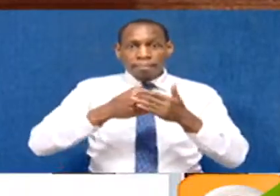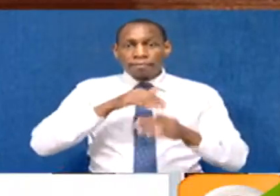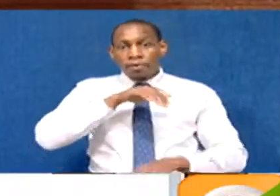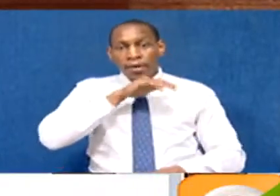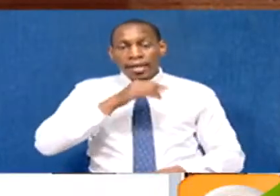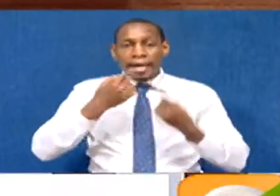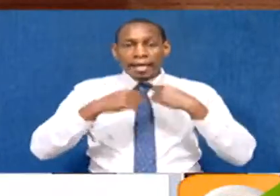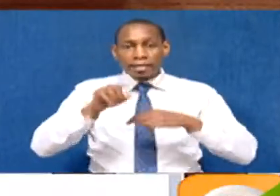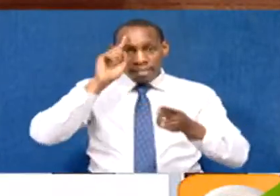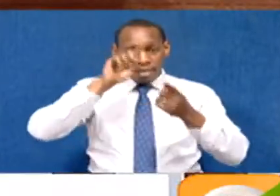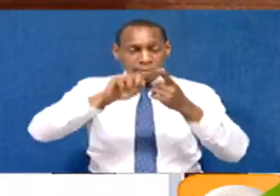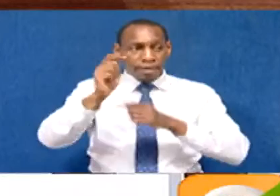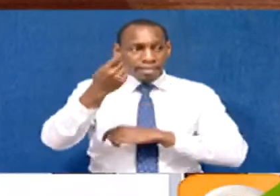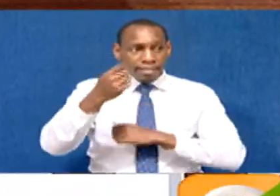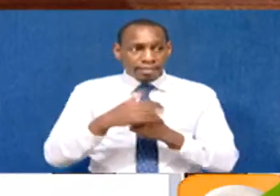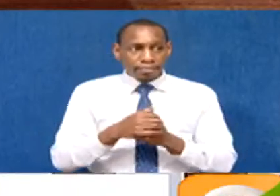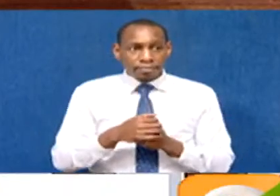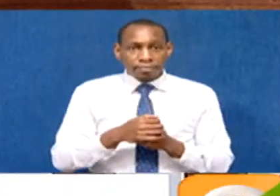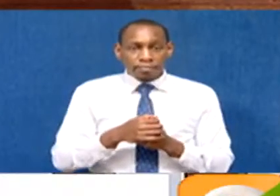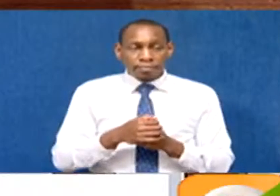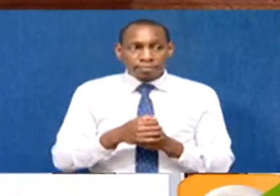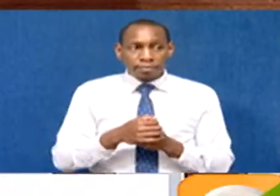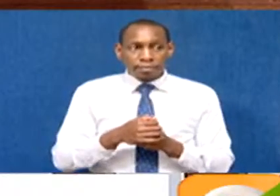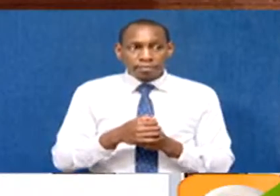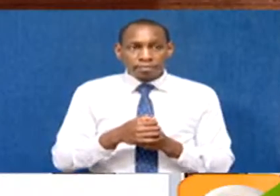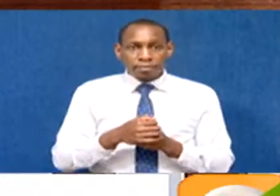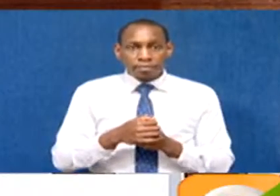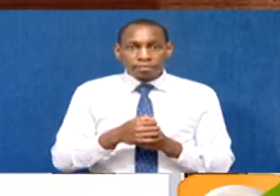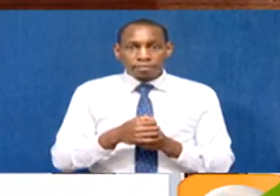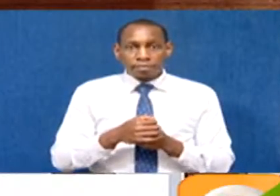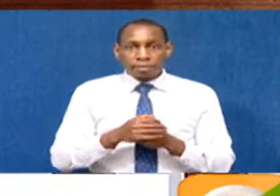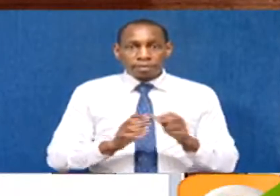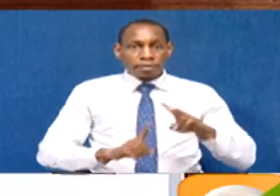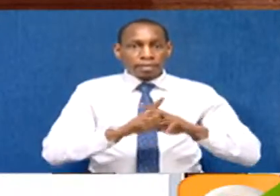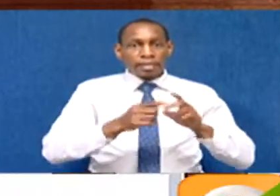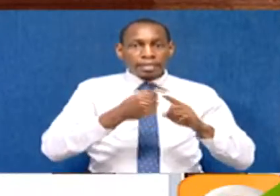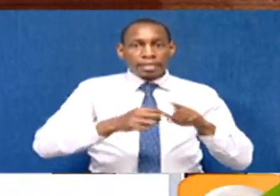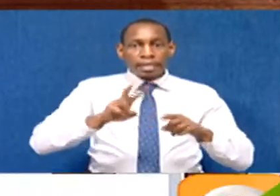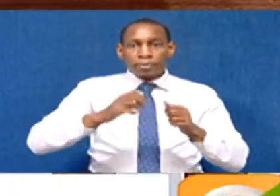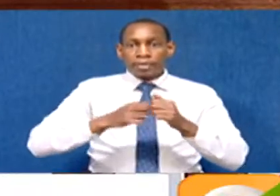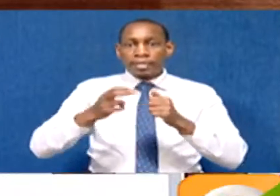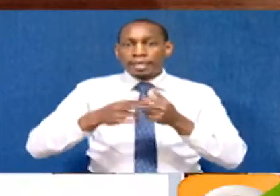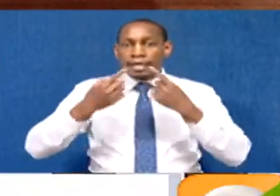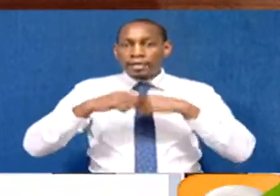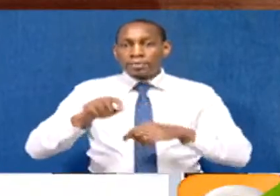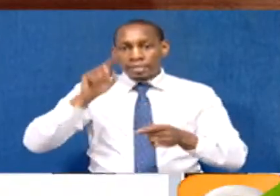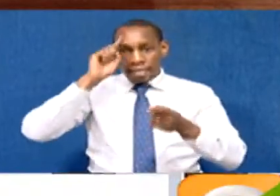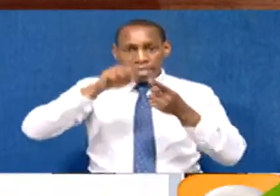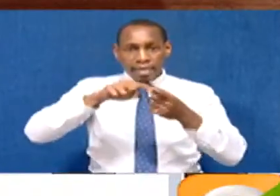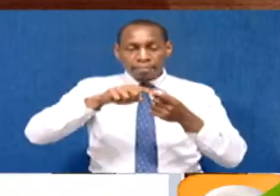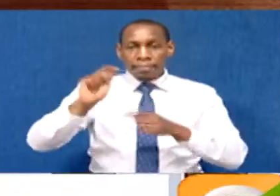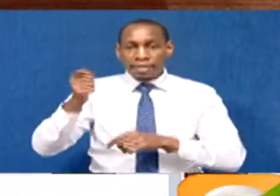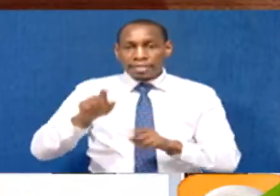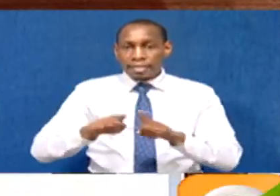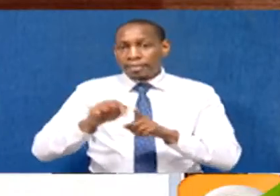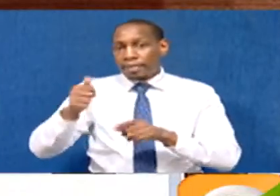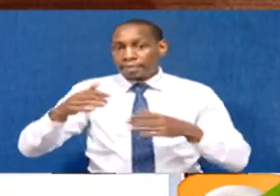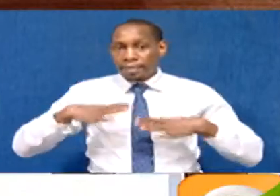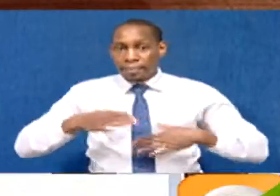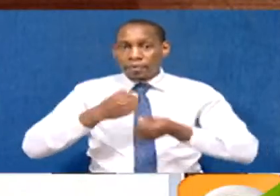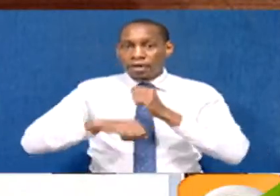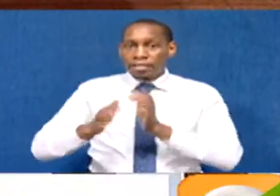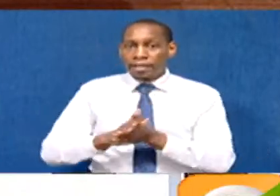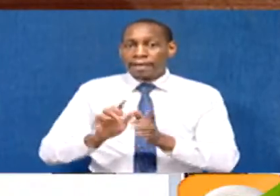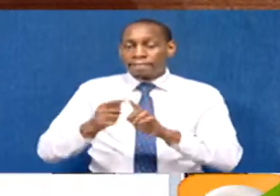running for presidency, he didn't just come out in 2017 and said, I'm running for presidency, like some people did.